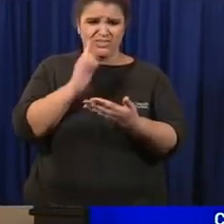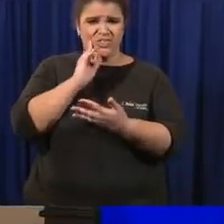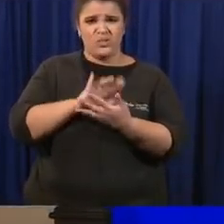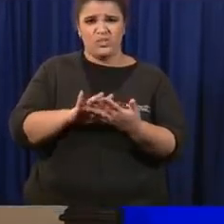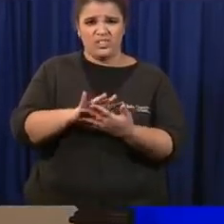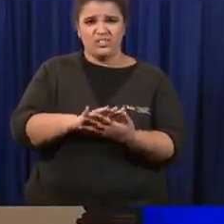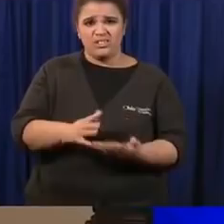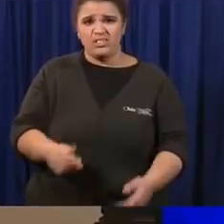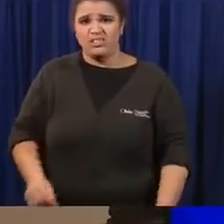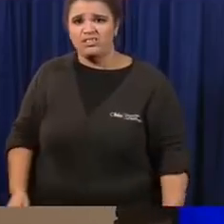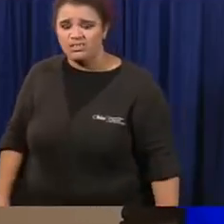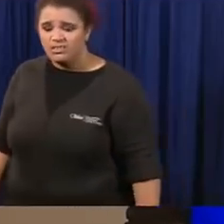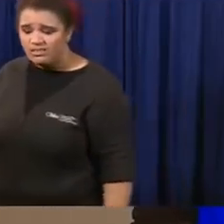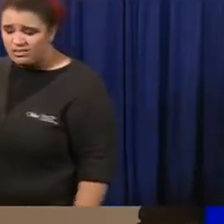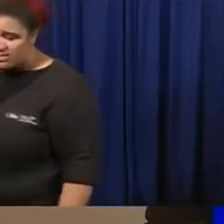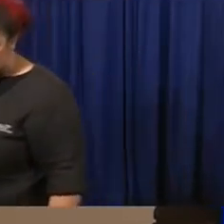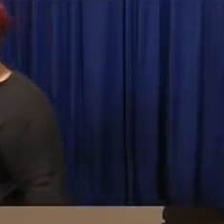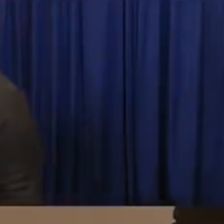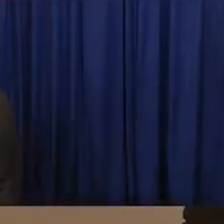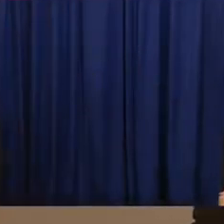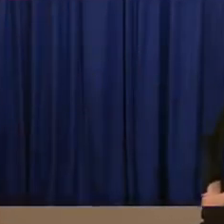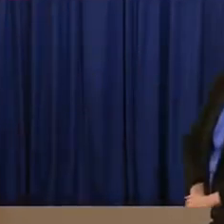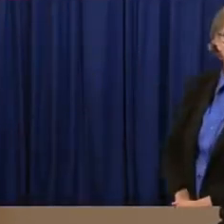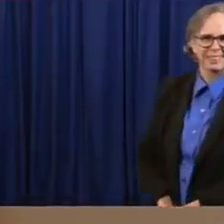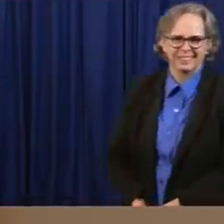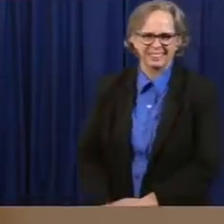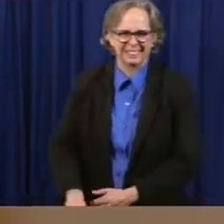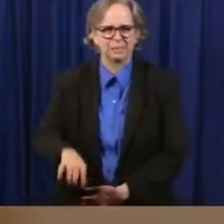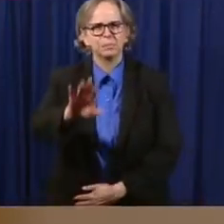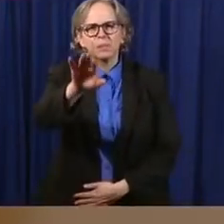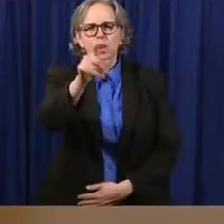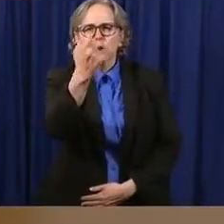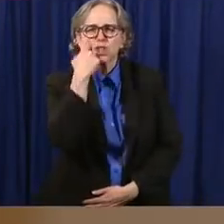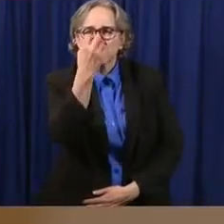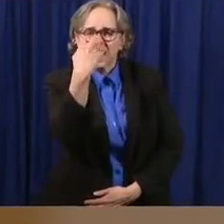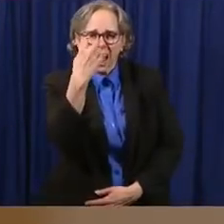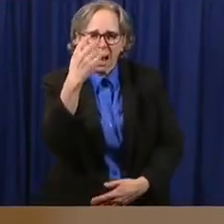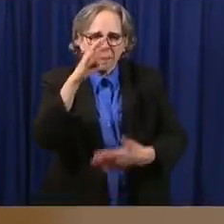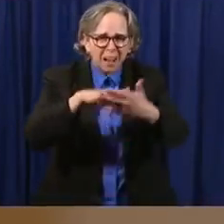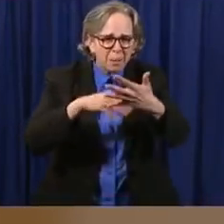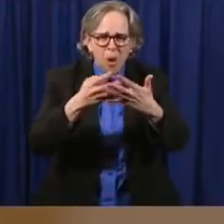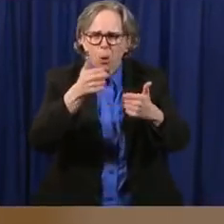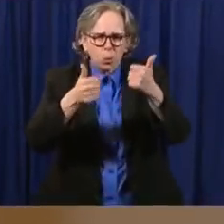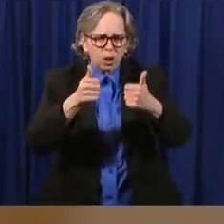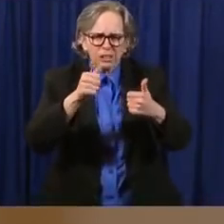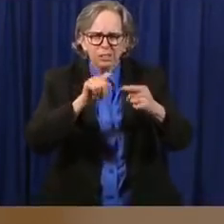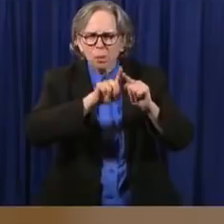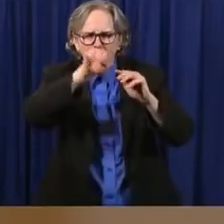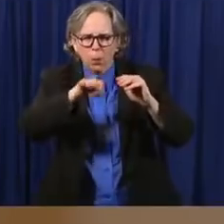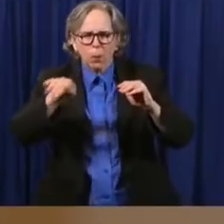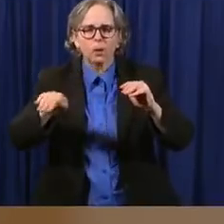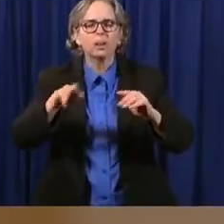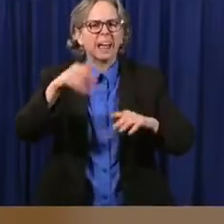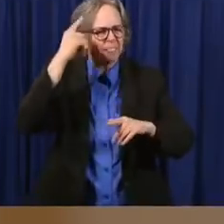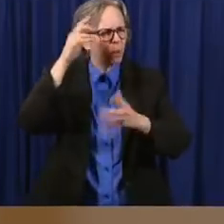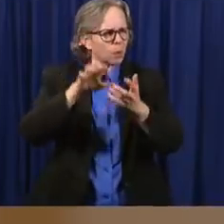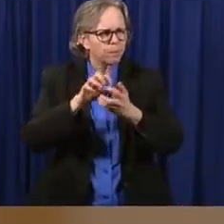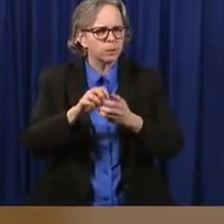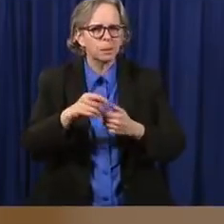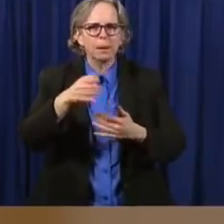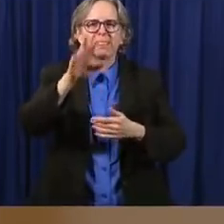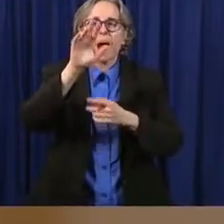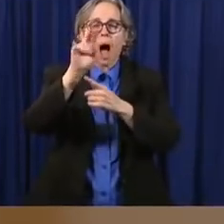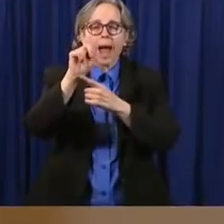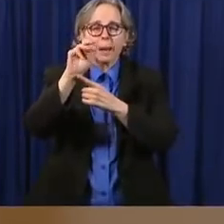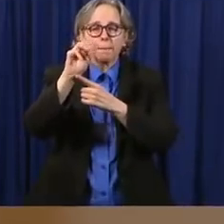I think I'd have to take a look at what you're talking about, because I think the unmitigated part, it would have peaked sooner. Actually,